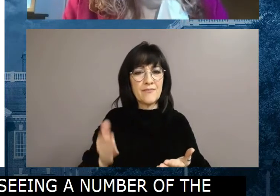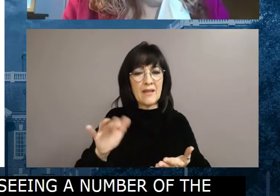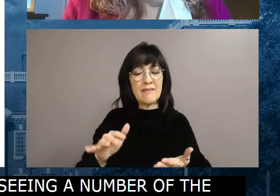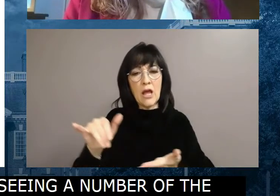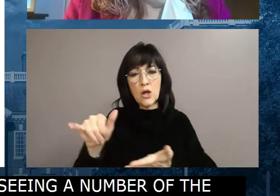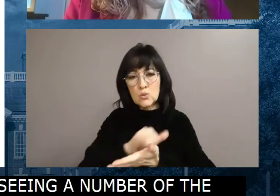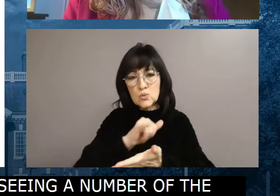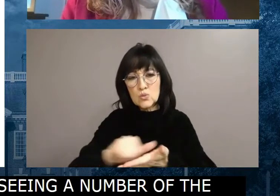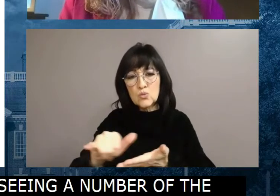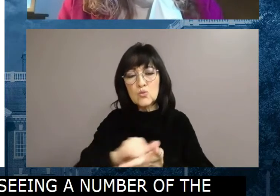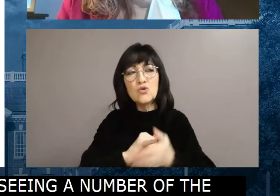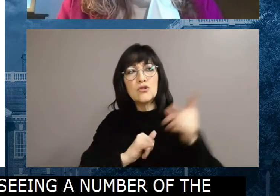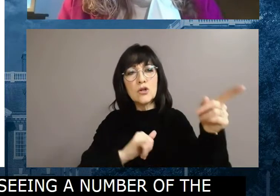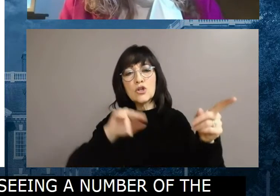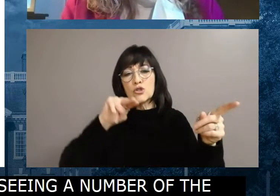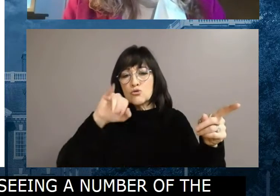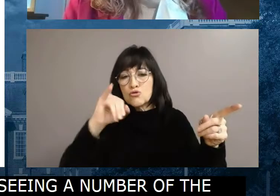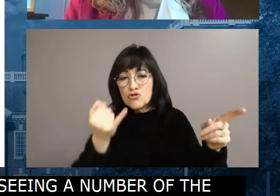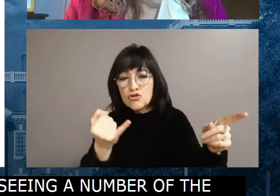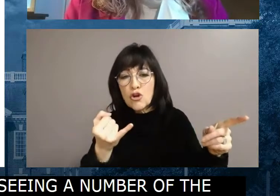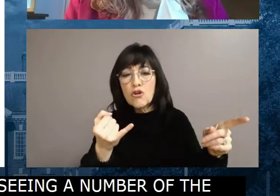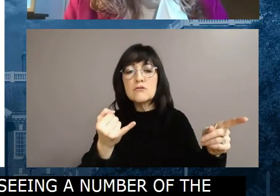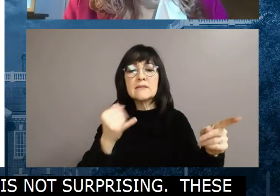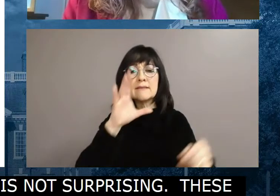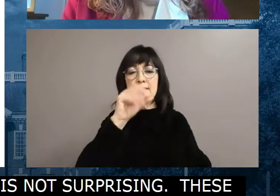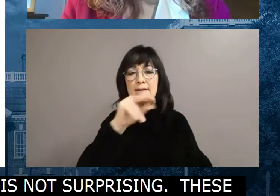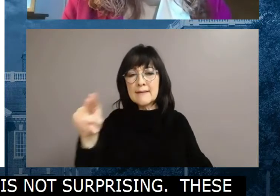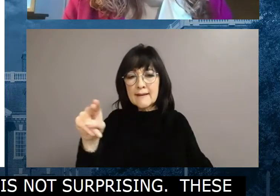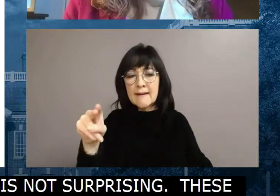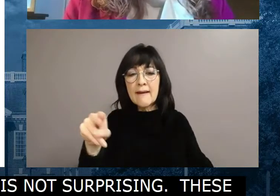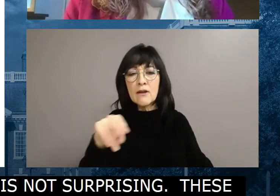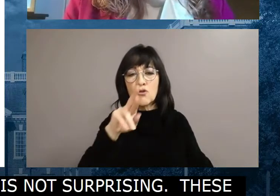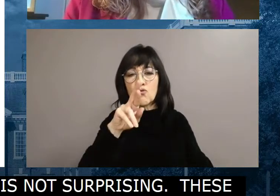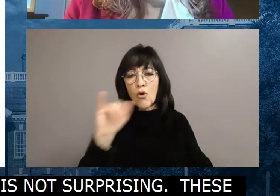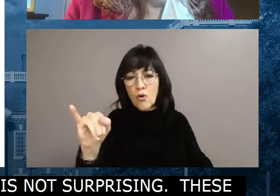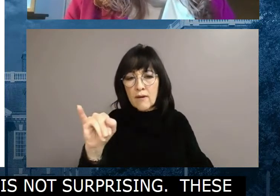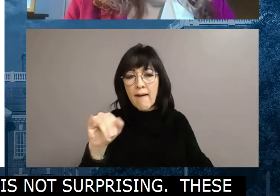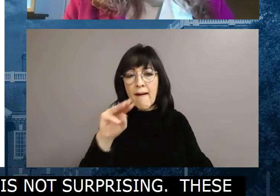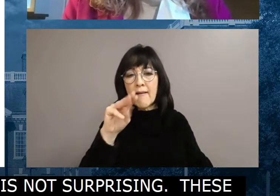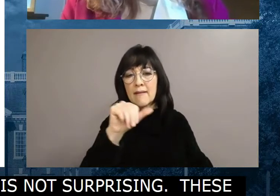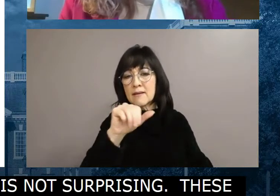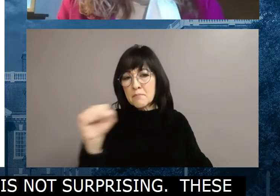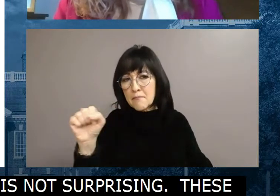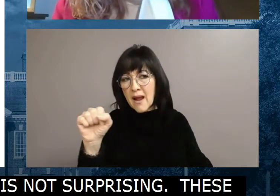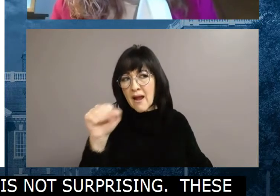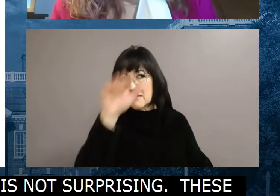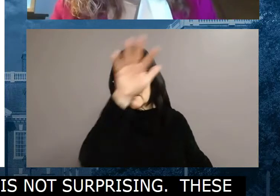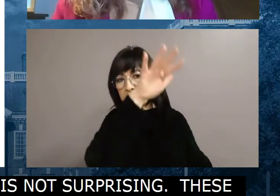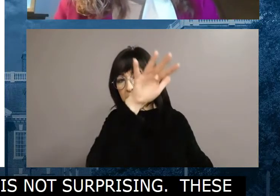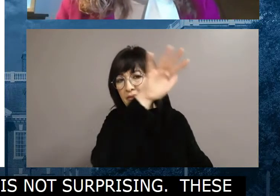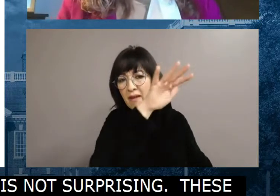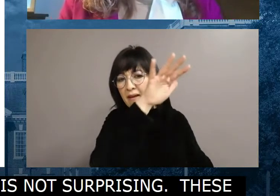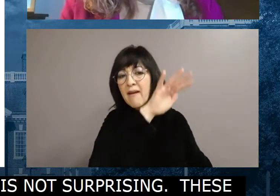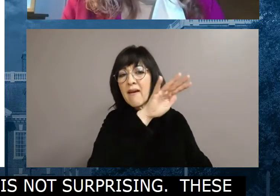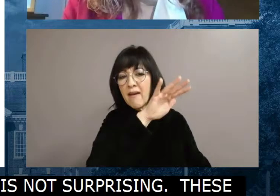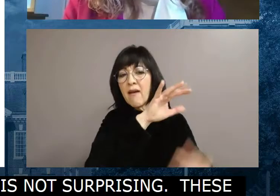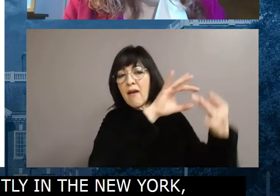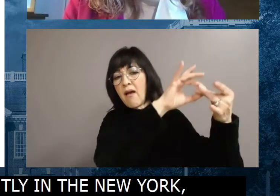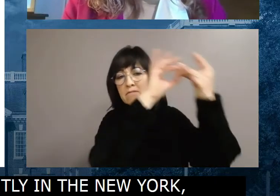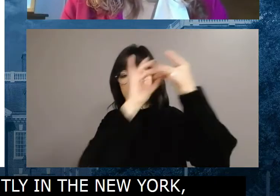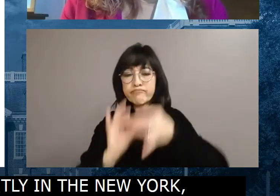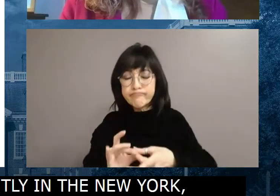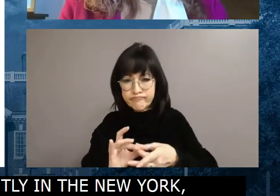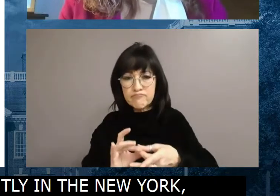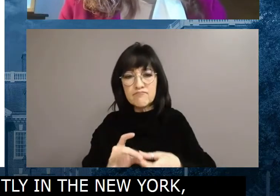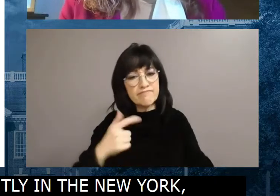Jersey, Connecticut, Rhode Island, Massachusetts area. Again, we're going to keep a really close eye on